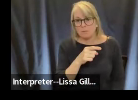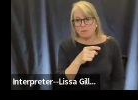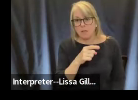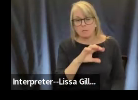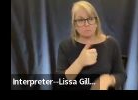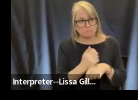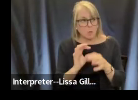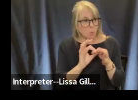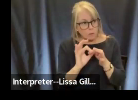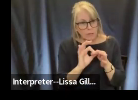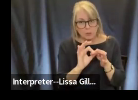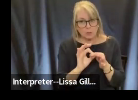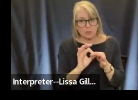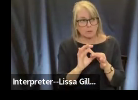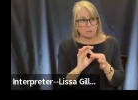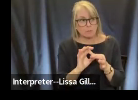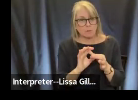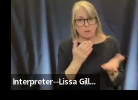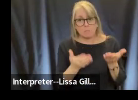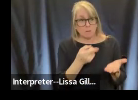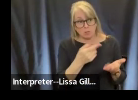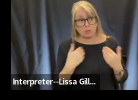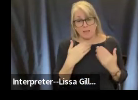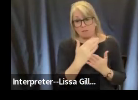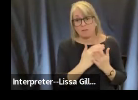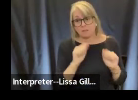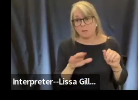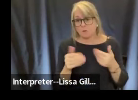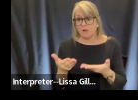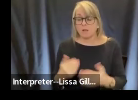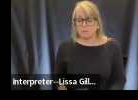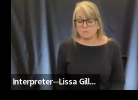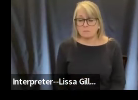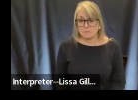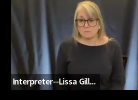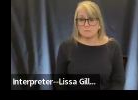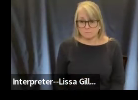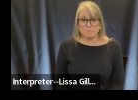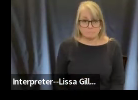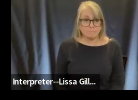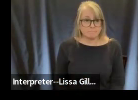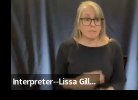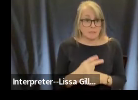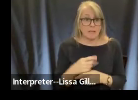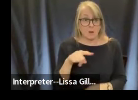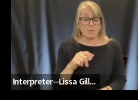coordination going. When we reach out to her, she may have that list that she can provide us and you can get taken care of that way.